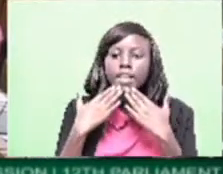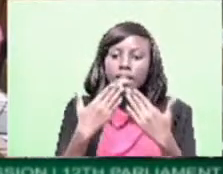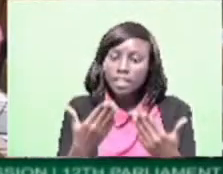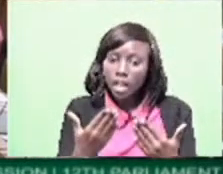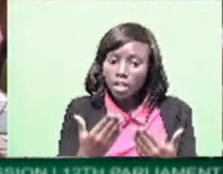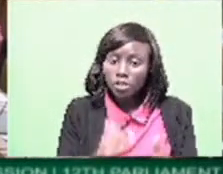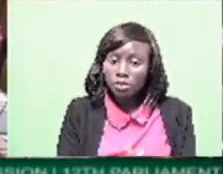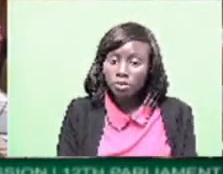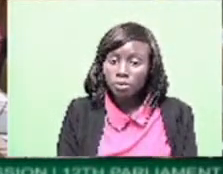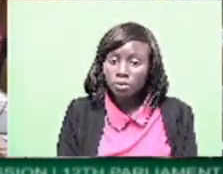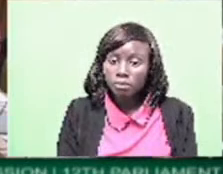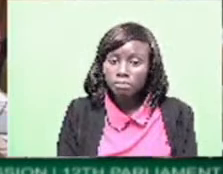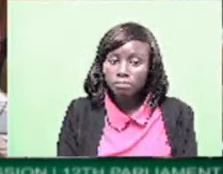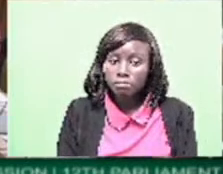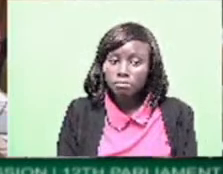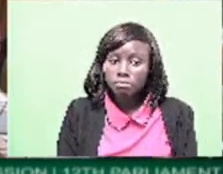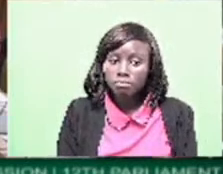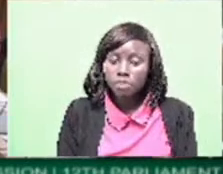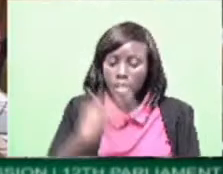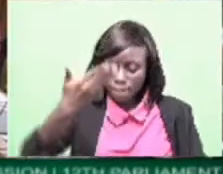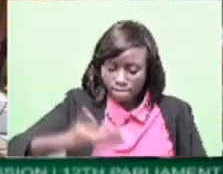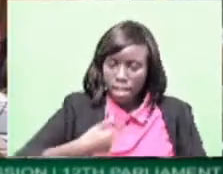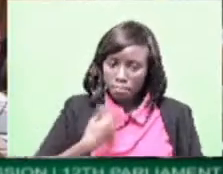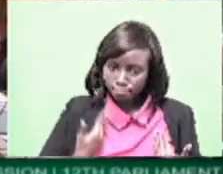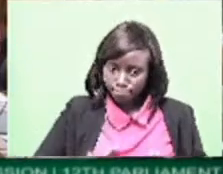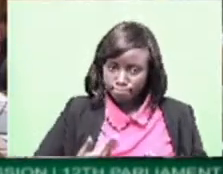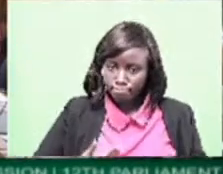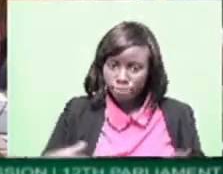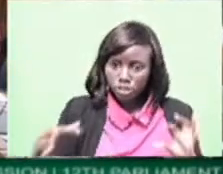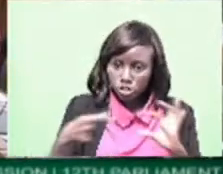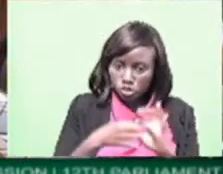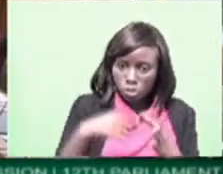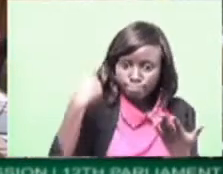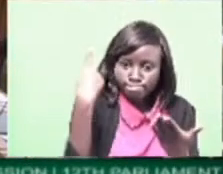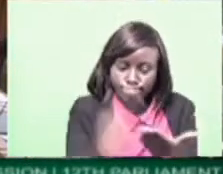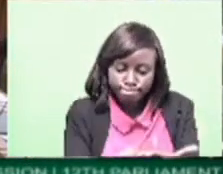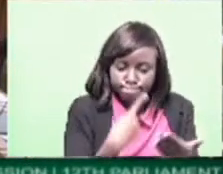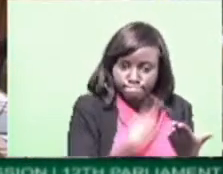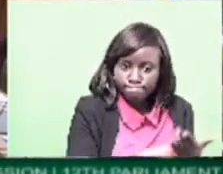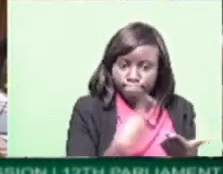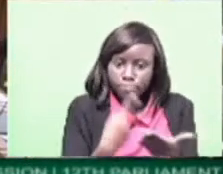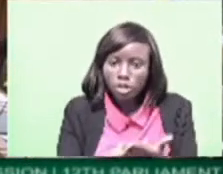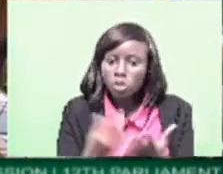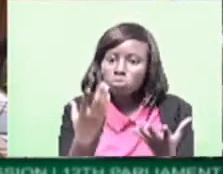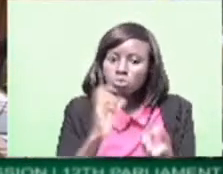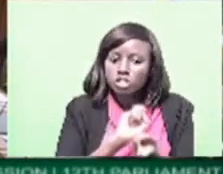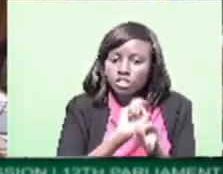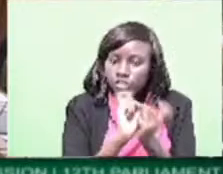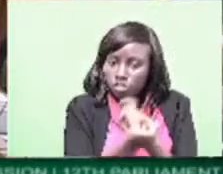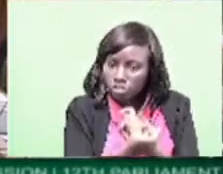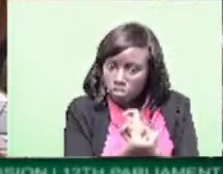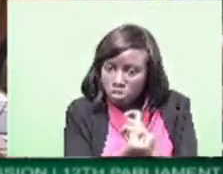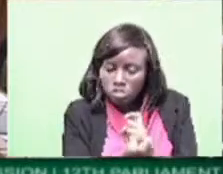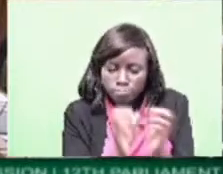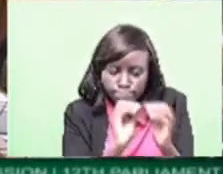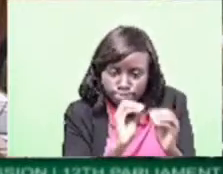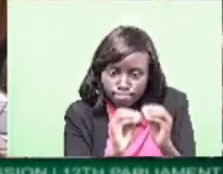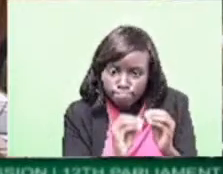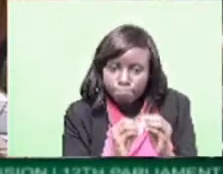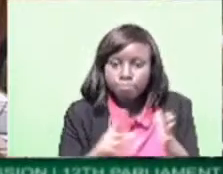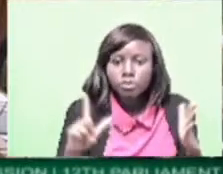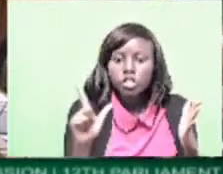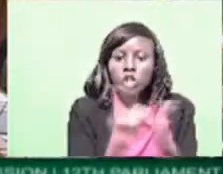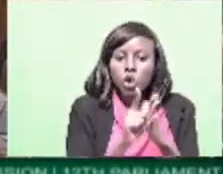debate today as we look at an act to amend the Public Health Ordinance, Chapter 12, Number 4, to make provision for